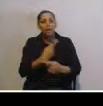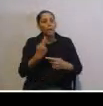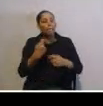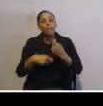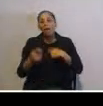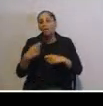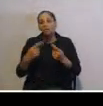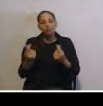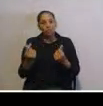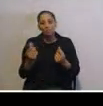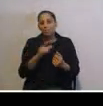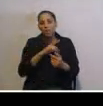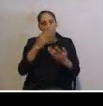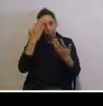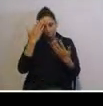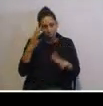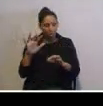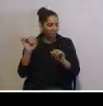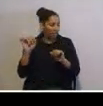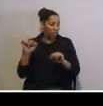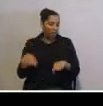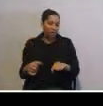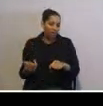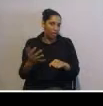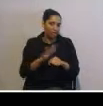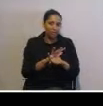knows how that might affect